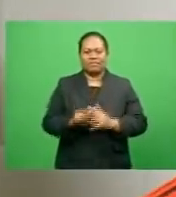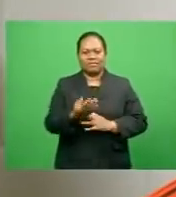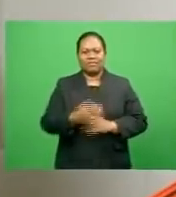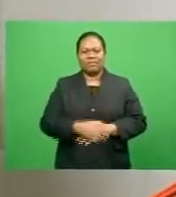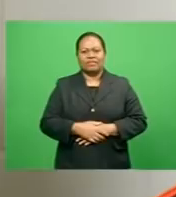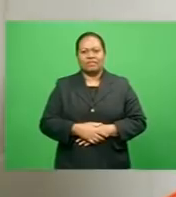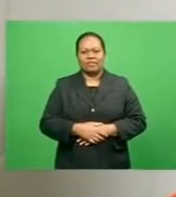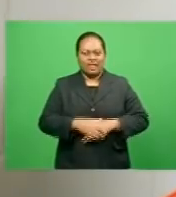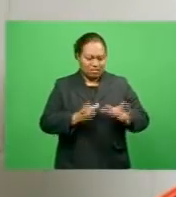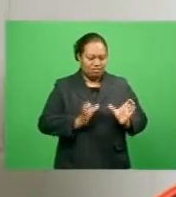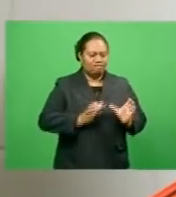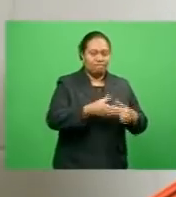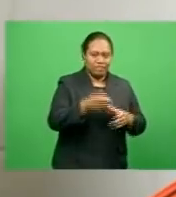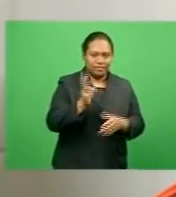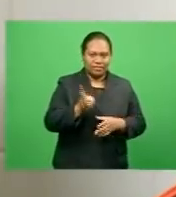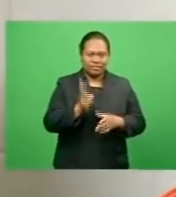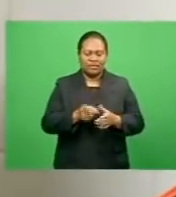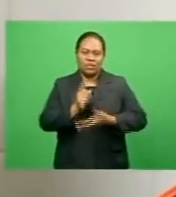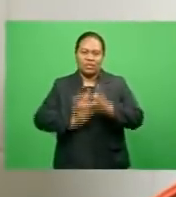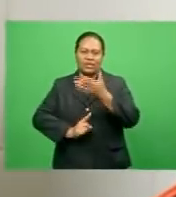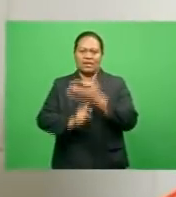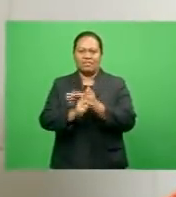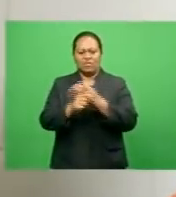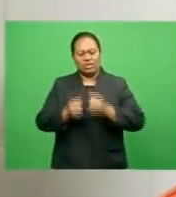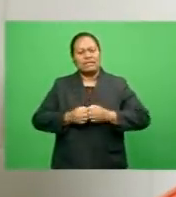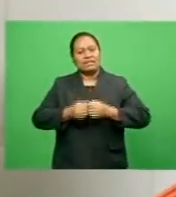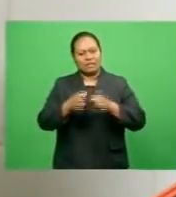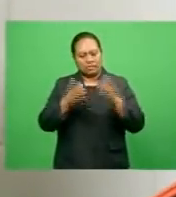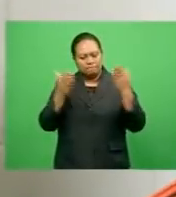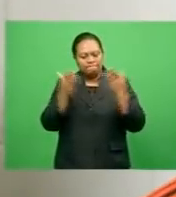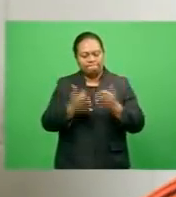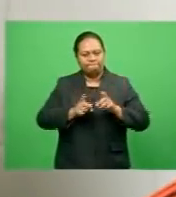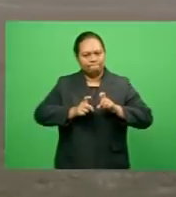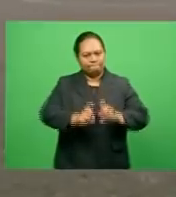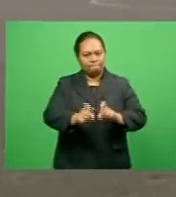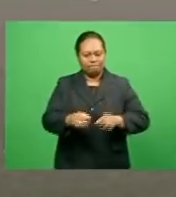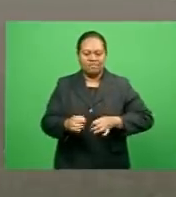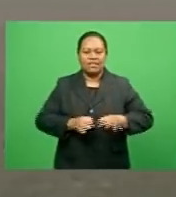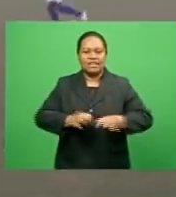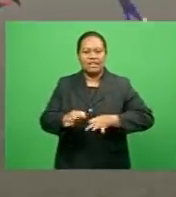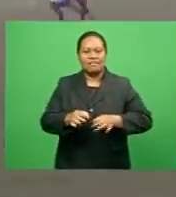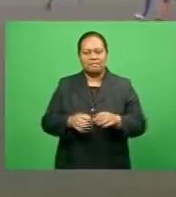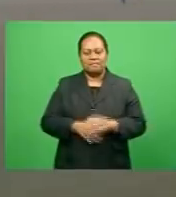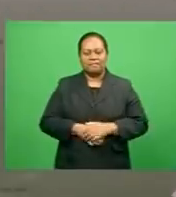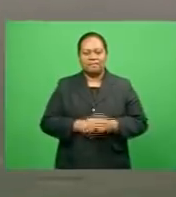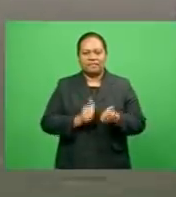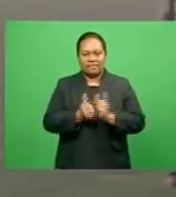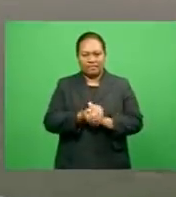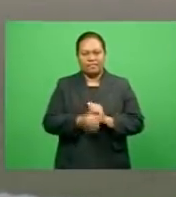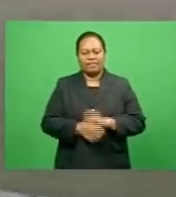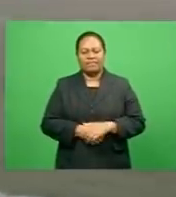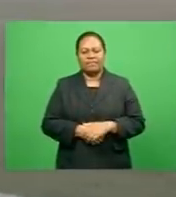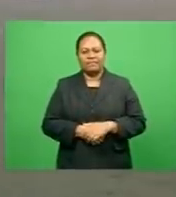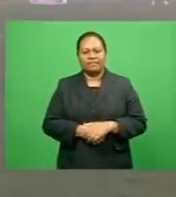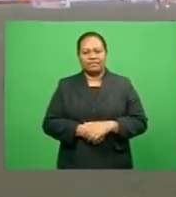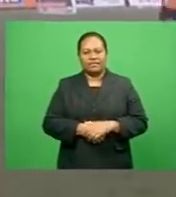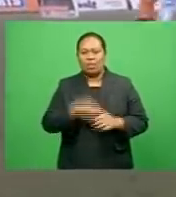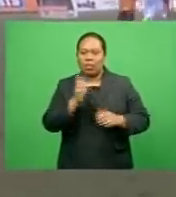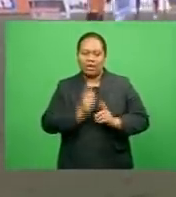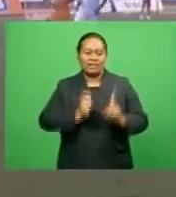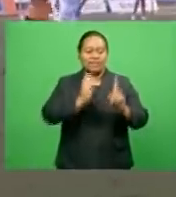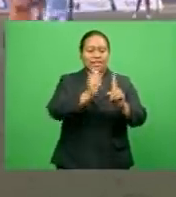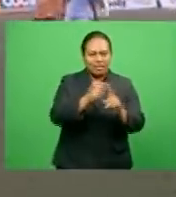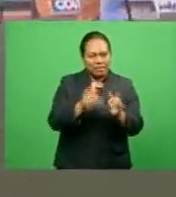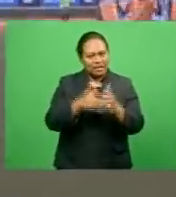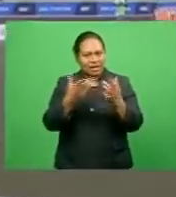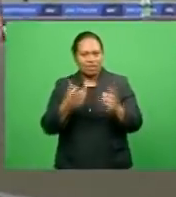regroup and we stuck to the game plan. We have achieved what we had set for ourselves. The target has been achieved,